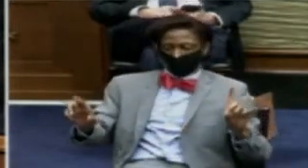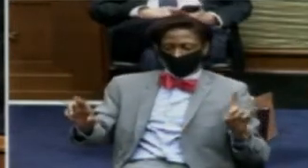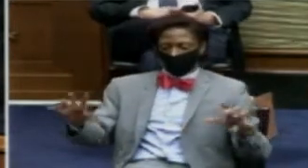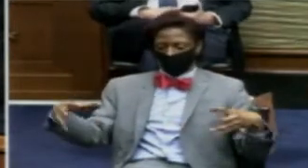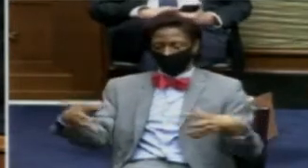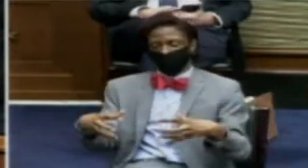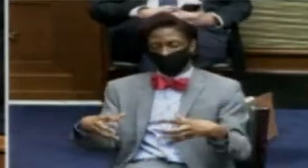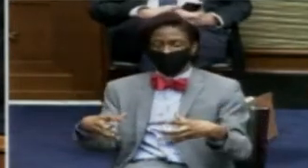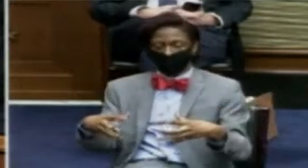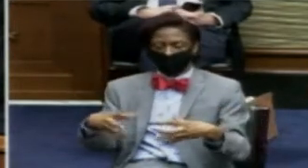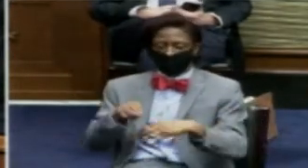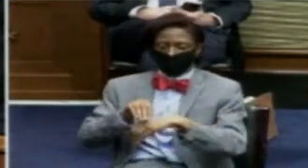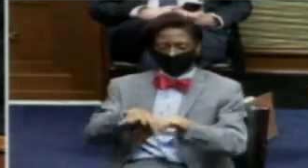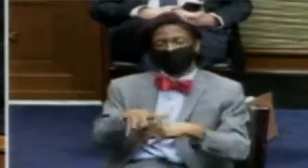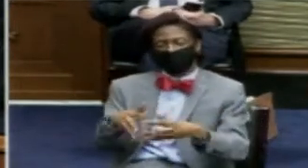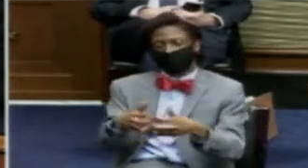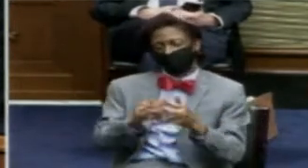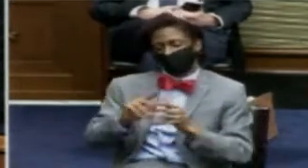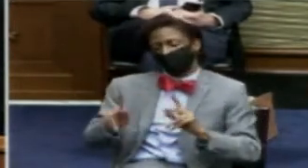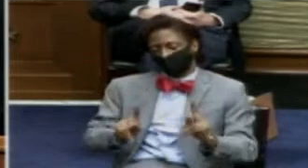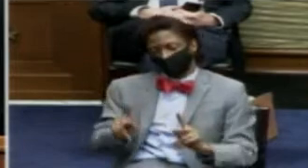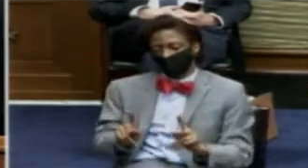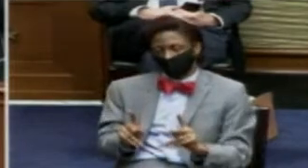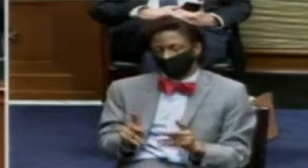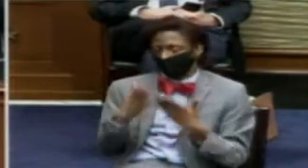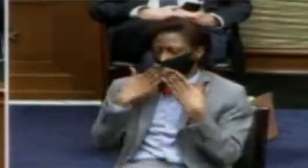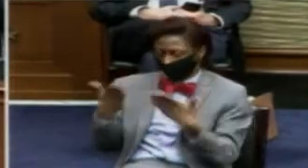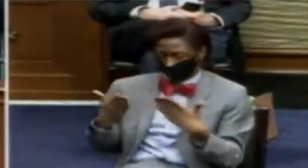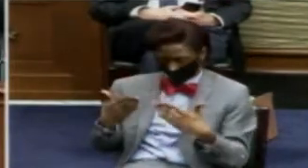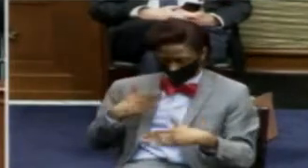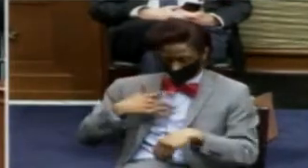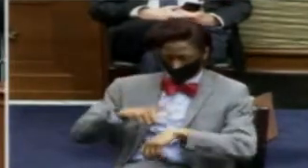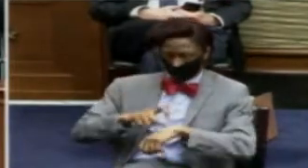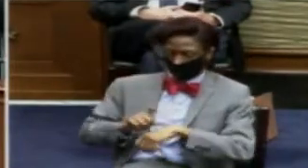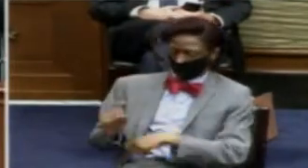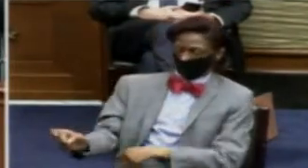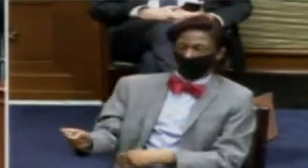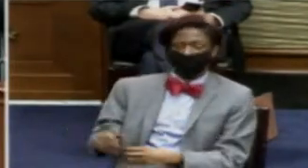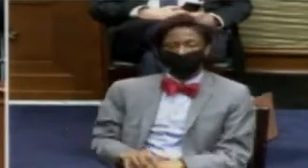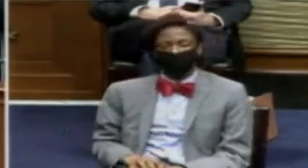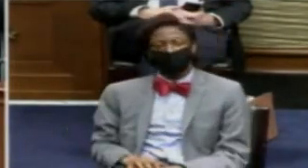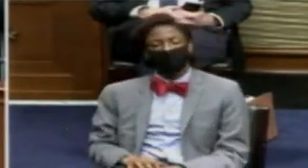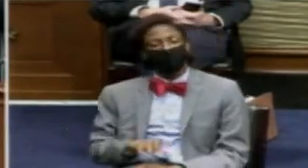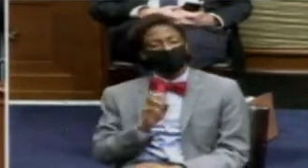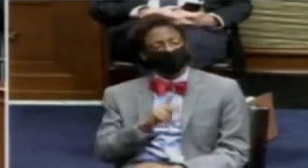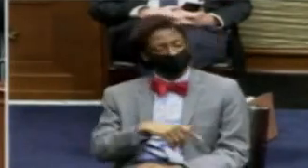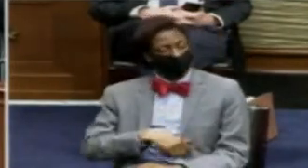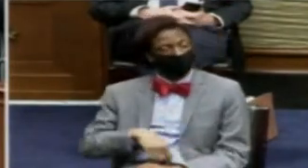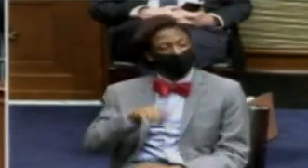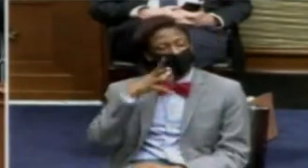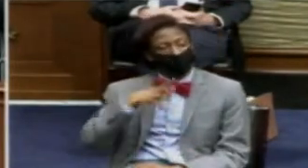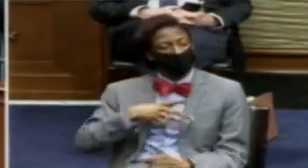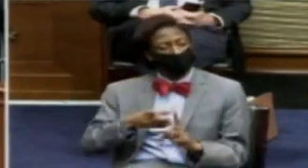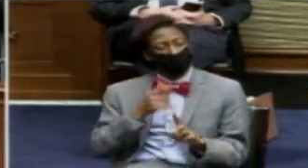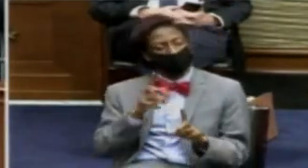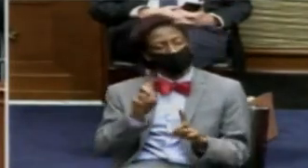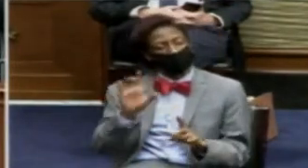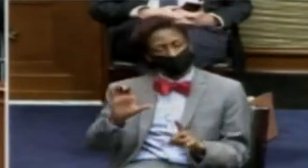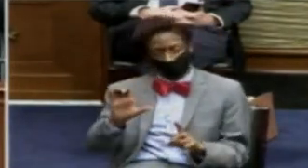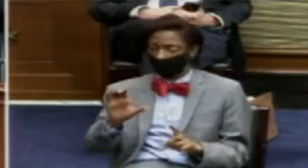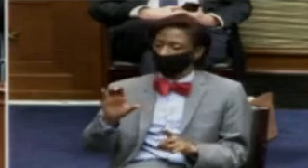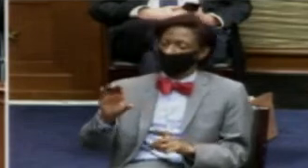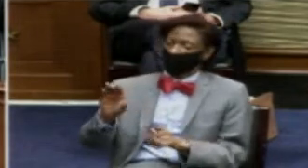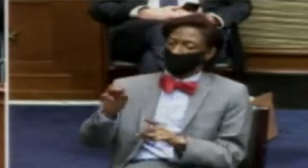sent us up here to do. So, Madam Chair, I yield back. The gentleman yields back. The gentlewoman from the District of Columbia, Mrs. Norton,